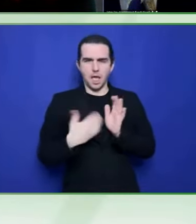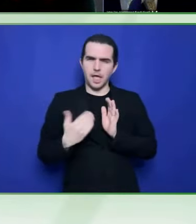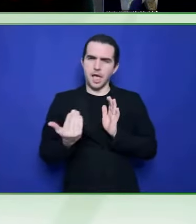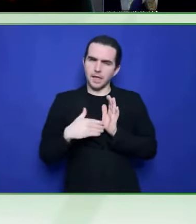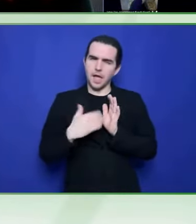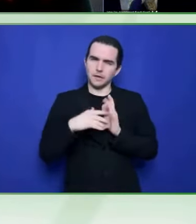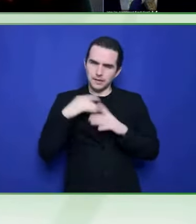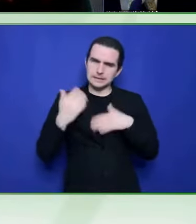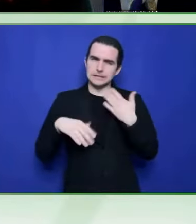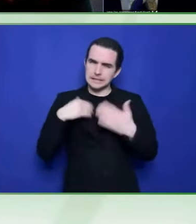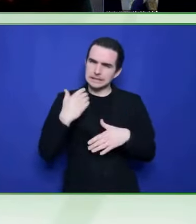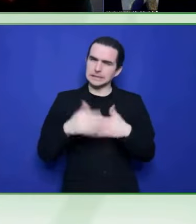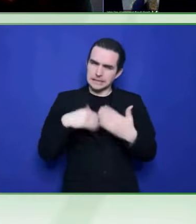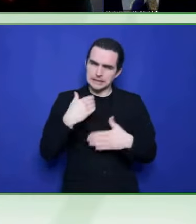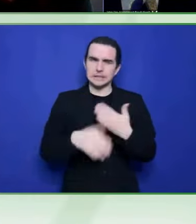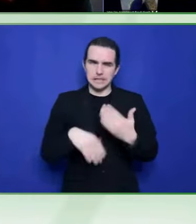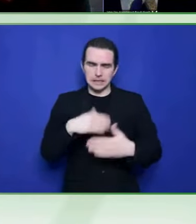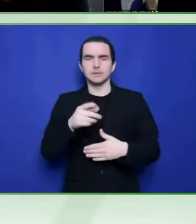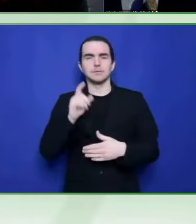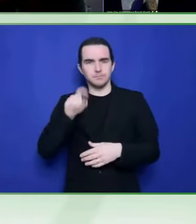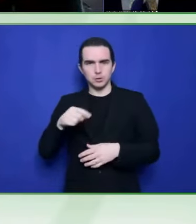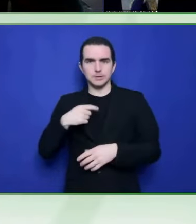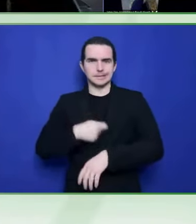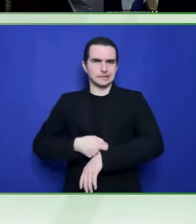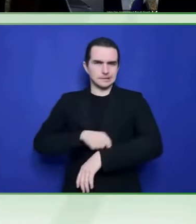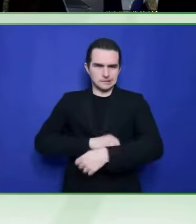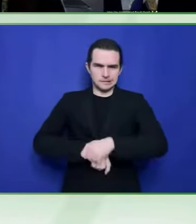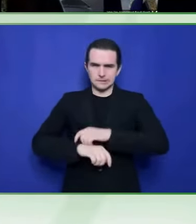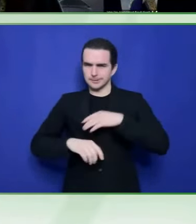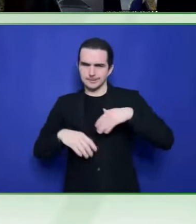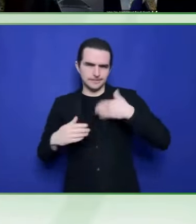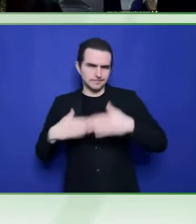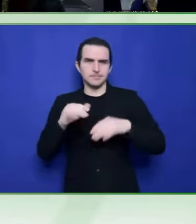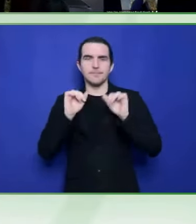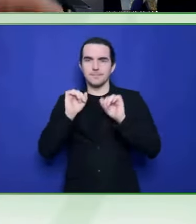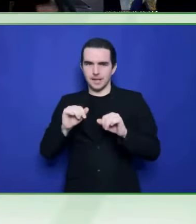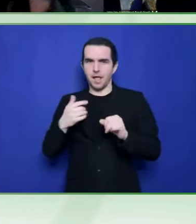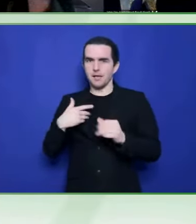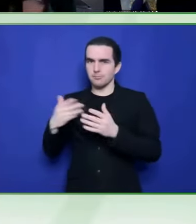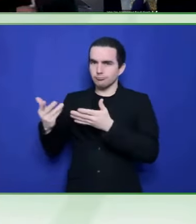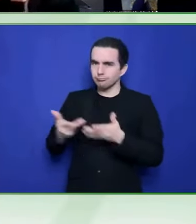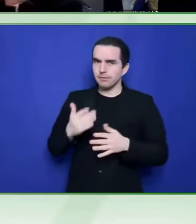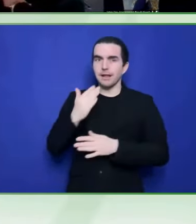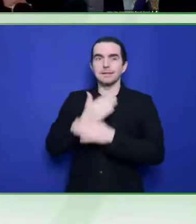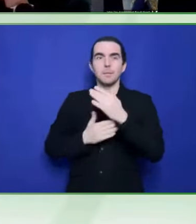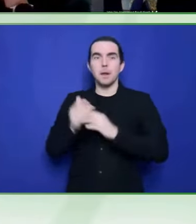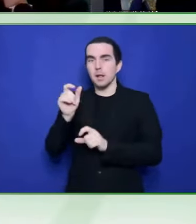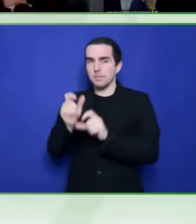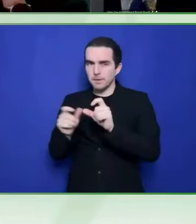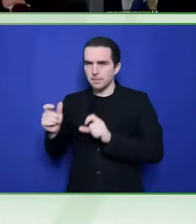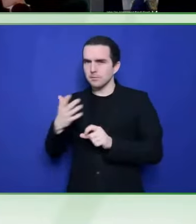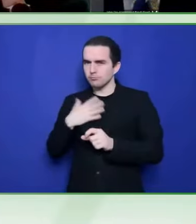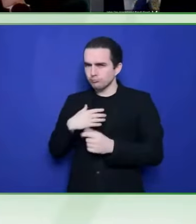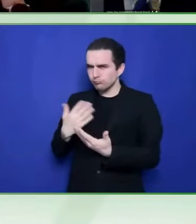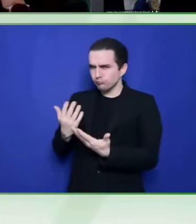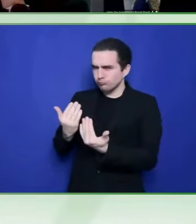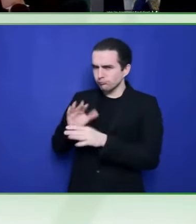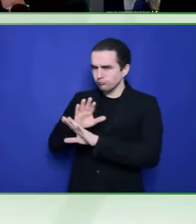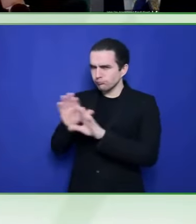Now I want to share Care's logo. with you. An accessible travel is possible at Istanbul Airport is written on the